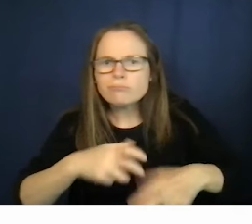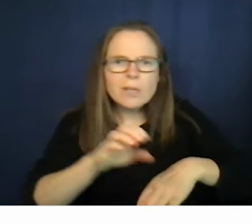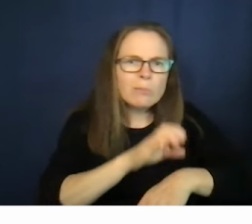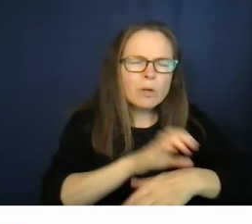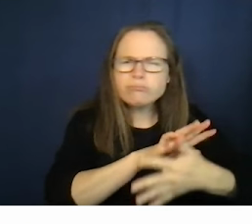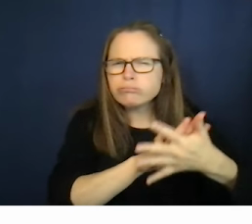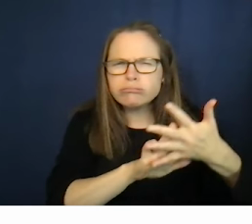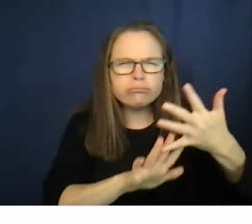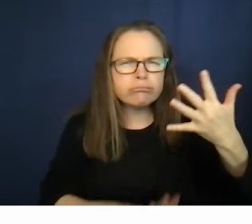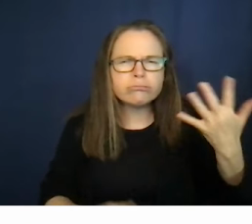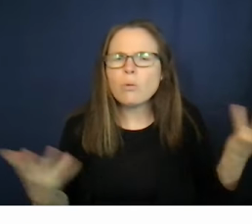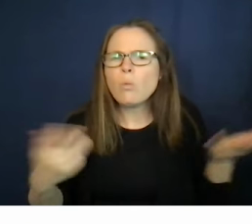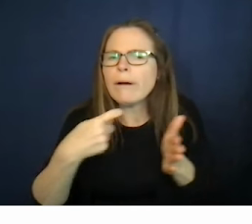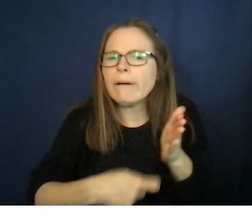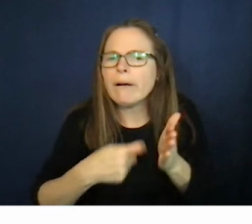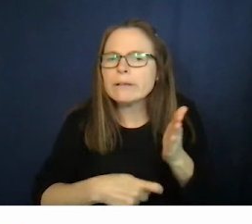in